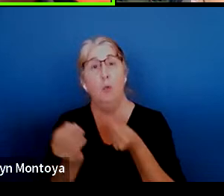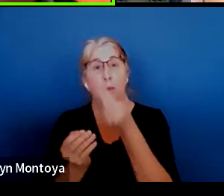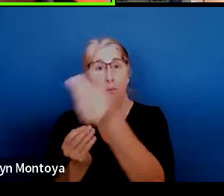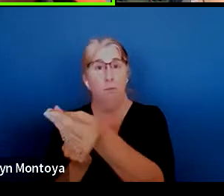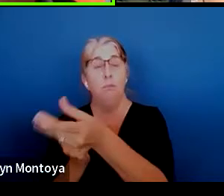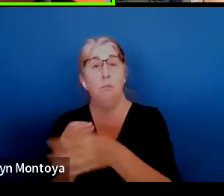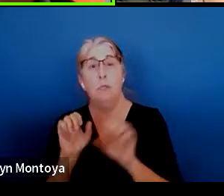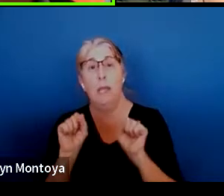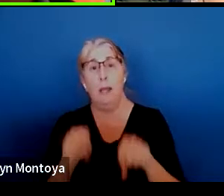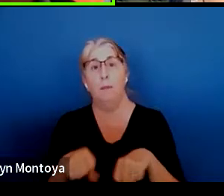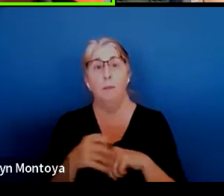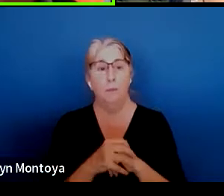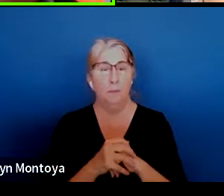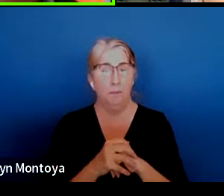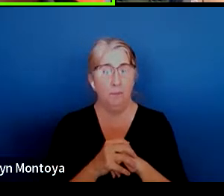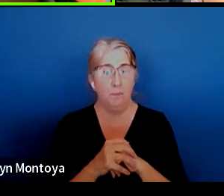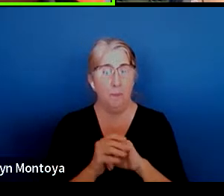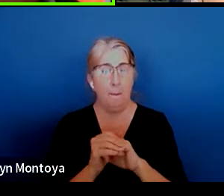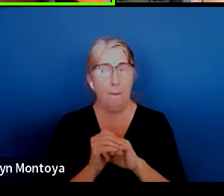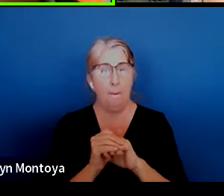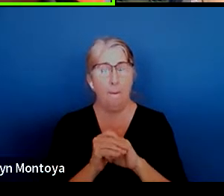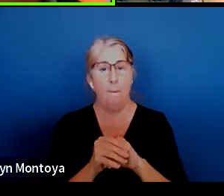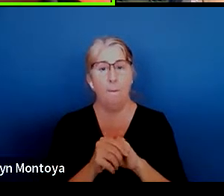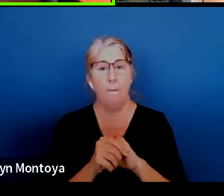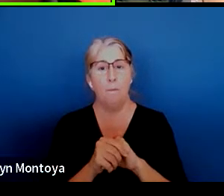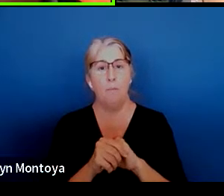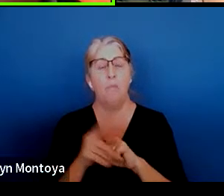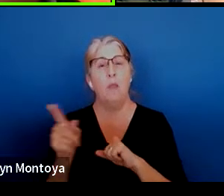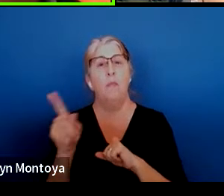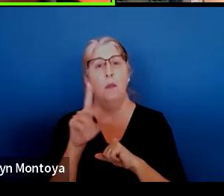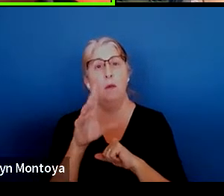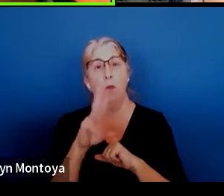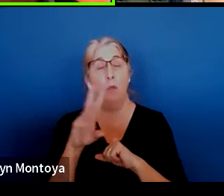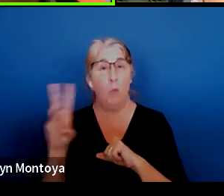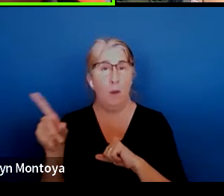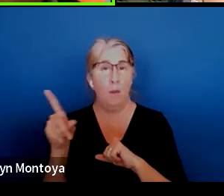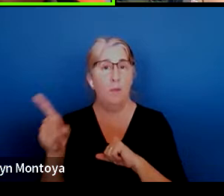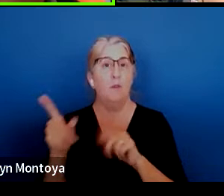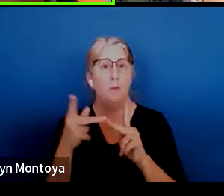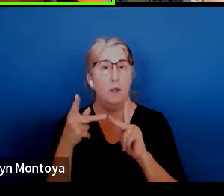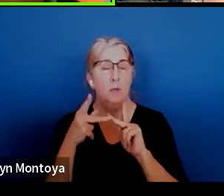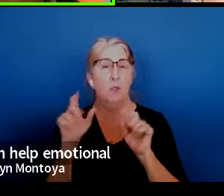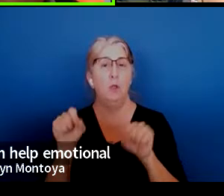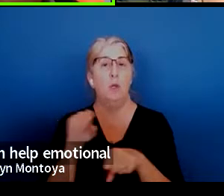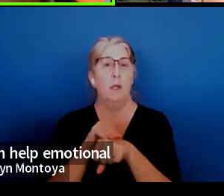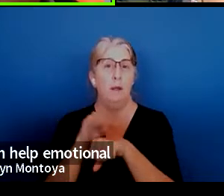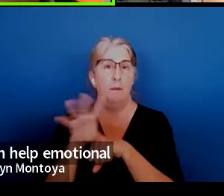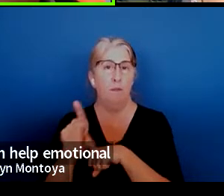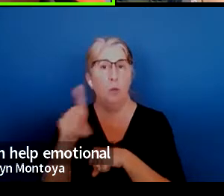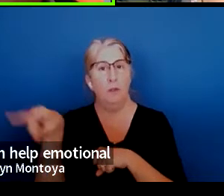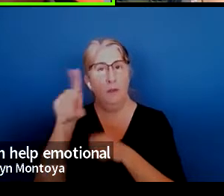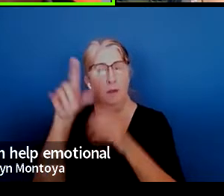It's tricky, but that can help potentially influence the final one.